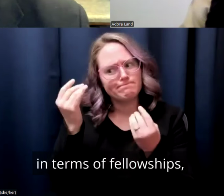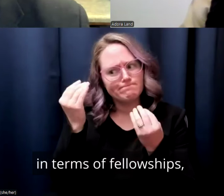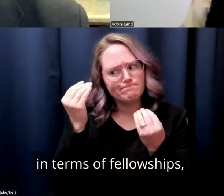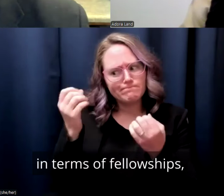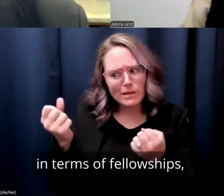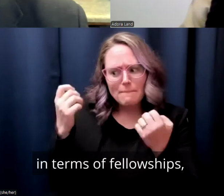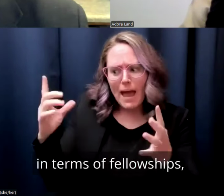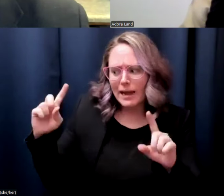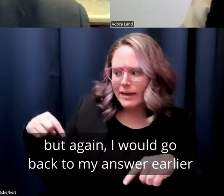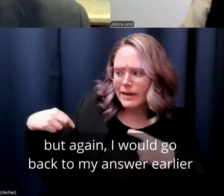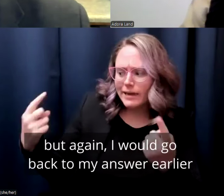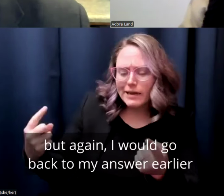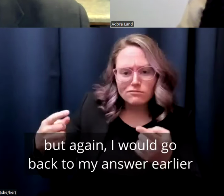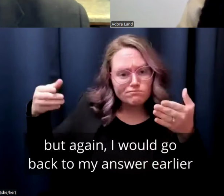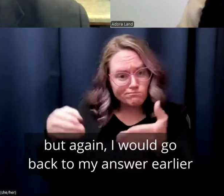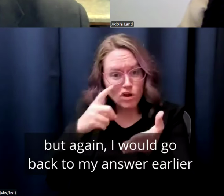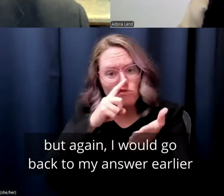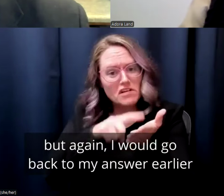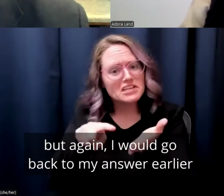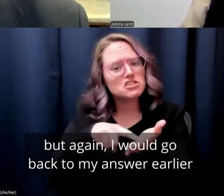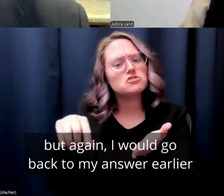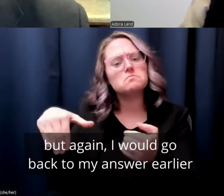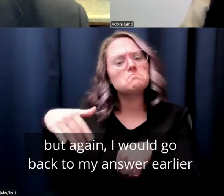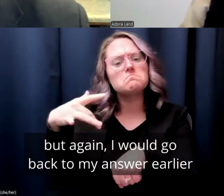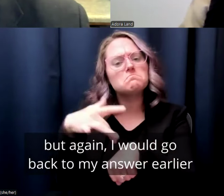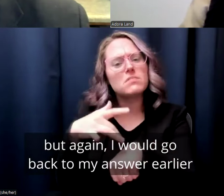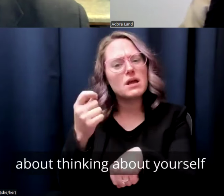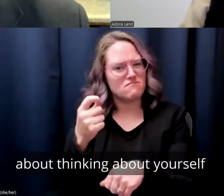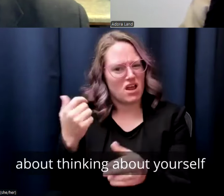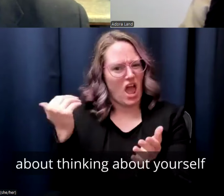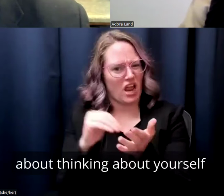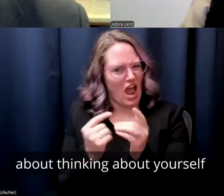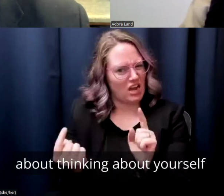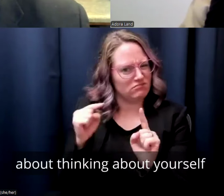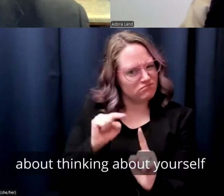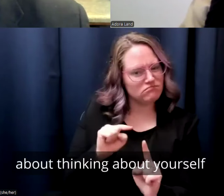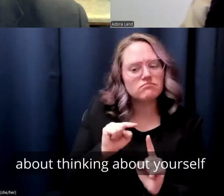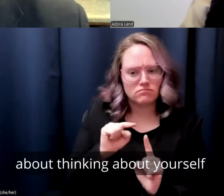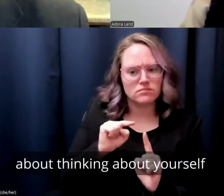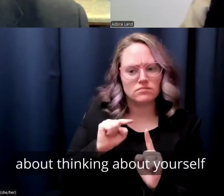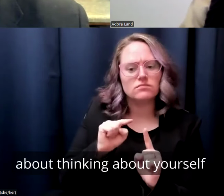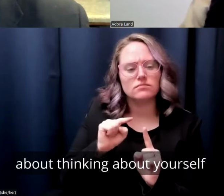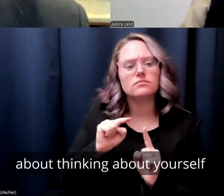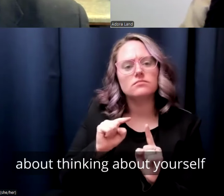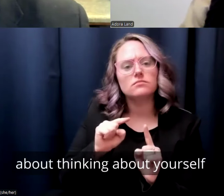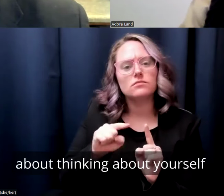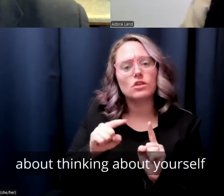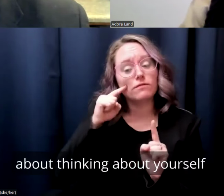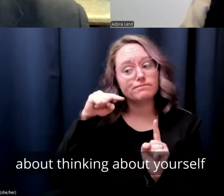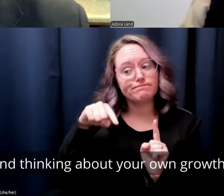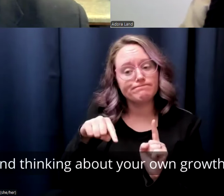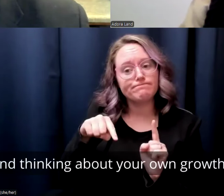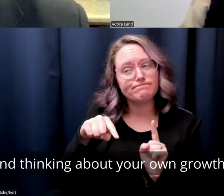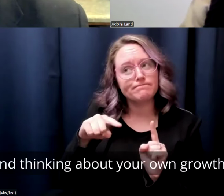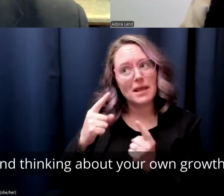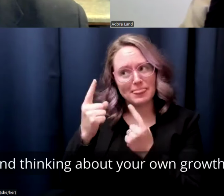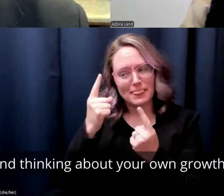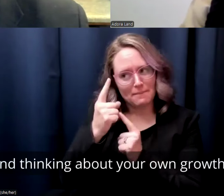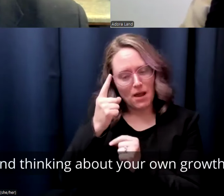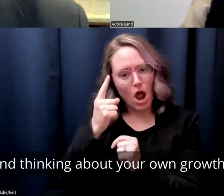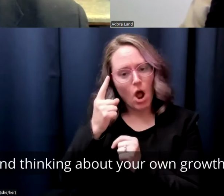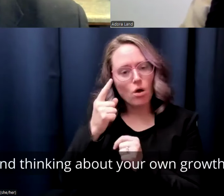terms of fellowships. But again, I would go back to my answer earlier about thinking about yourself and thinking